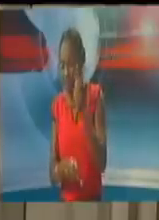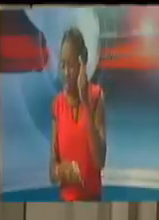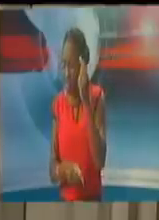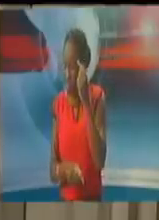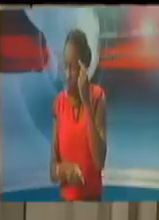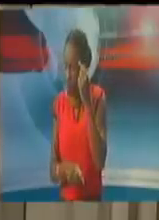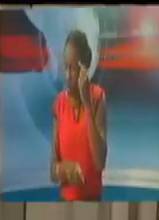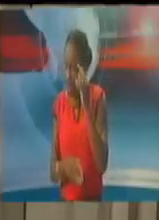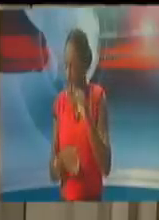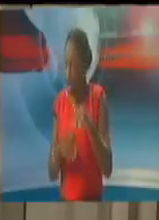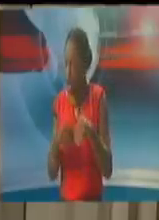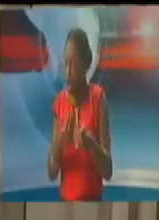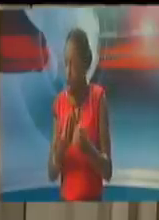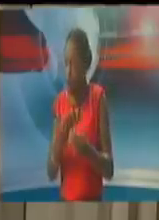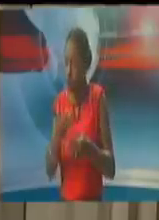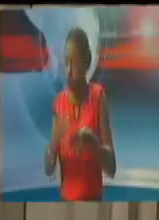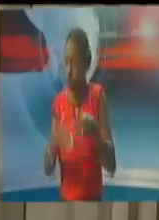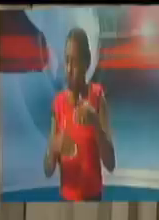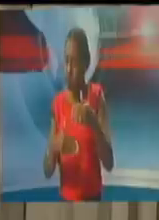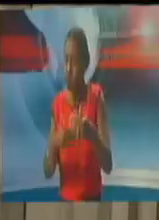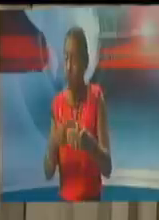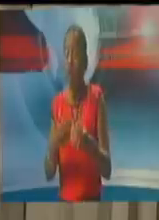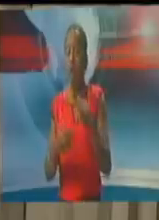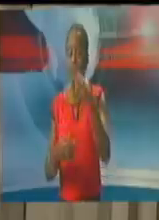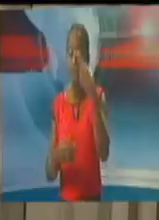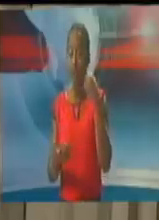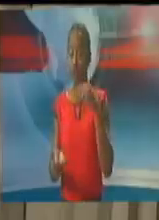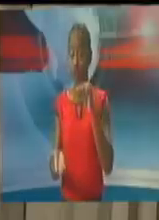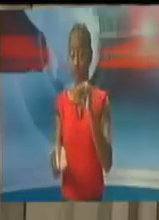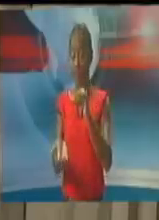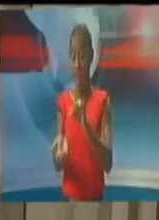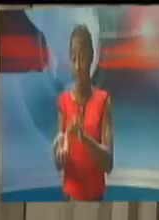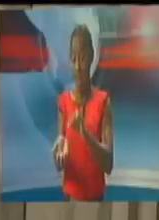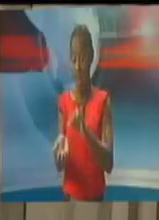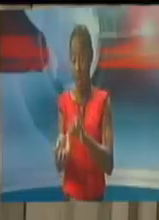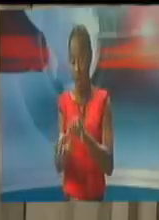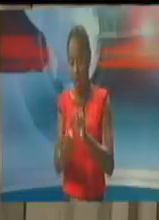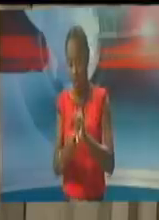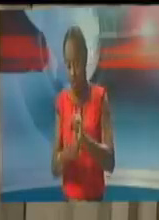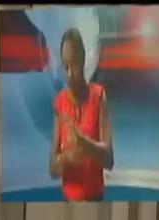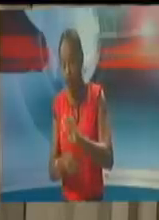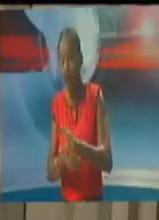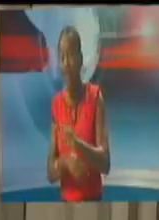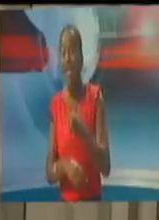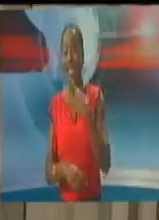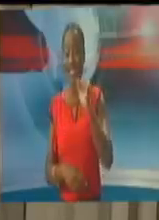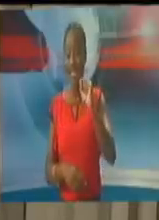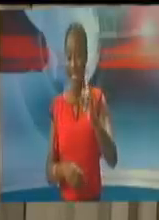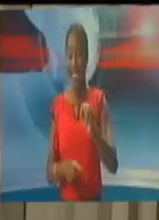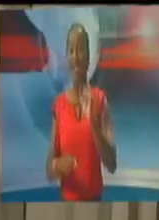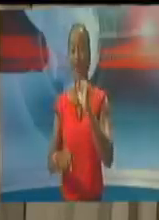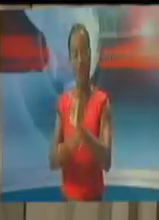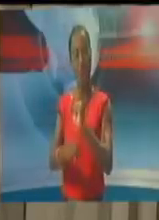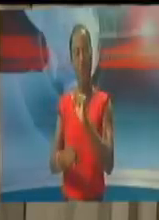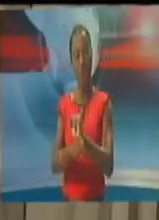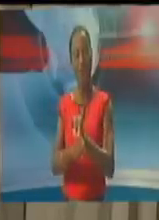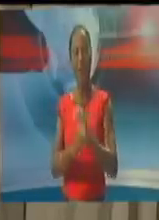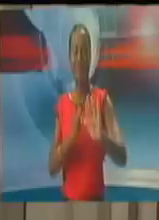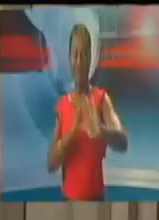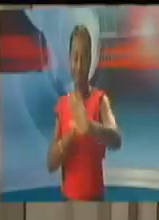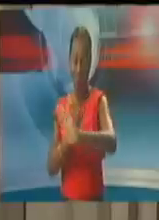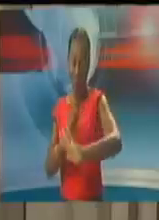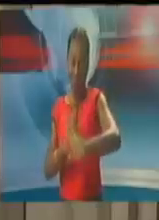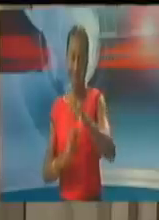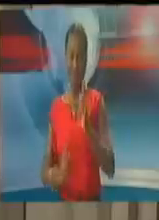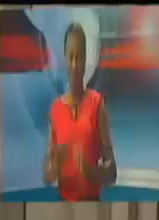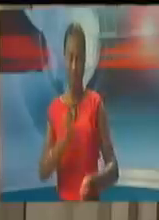thought-through measure based on the medical advice. And I dare say it has worked to protect Trinidad and Tobago. So